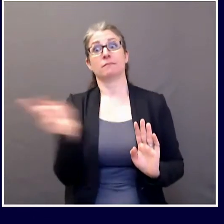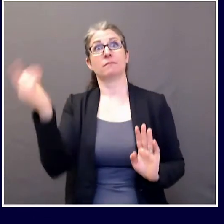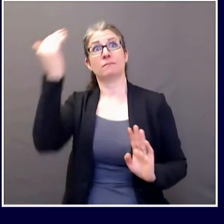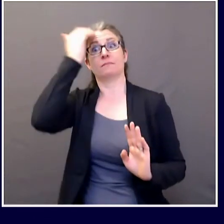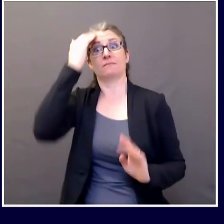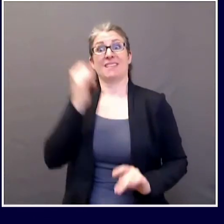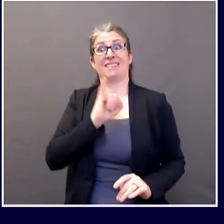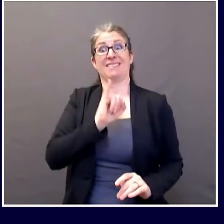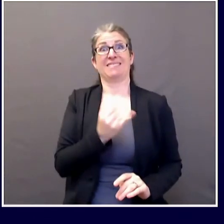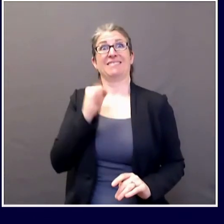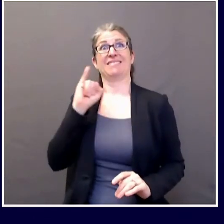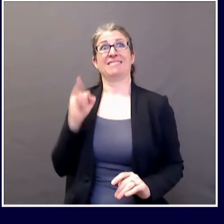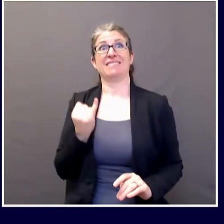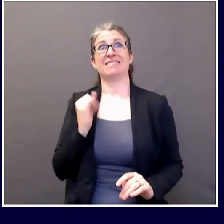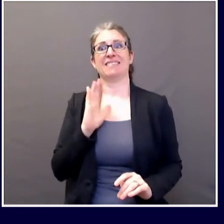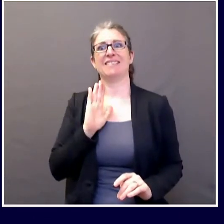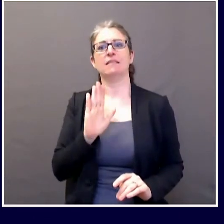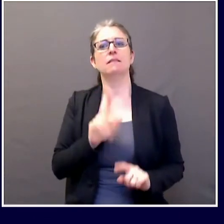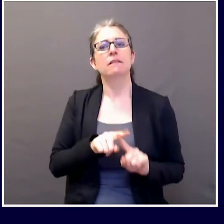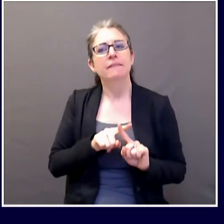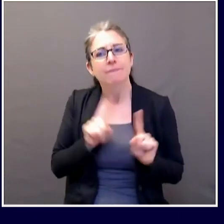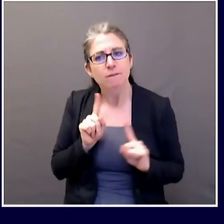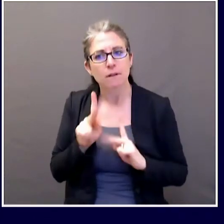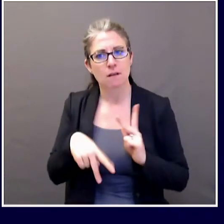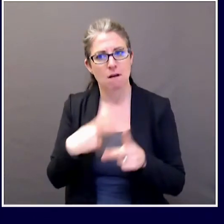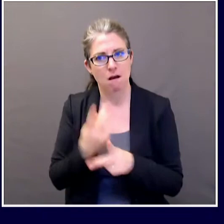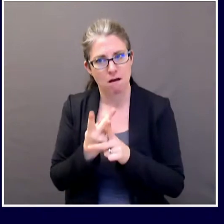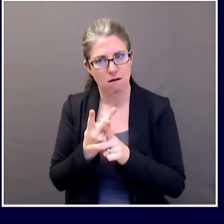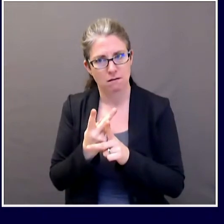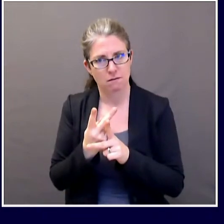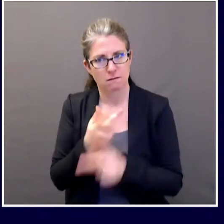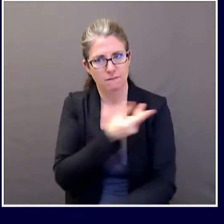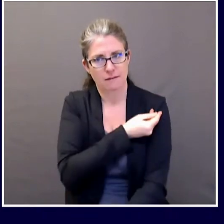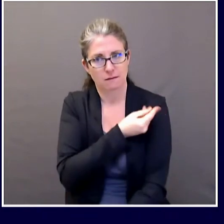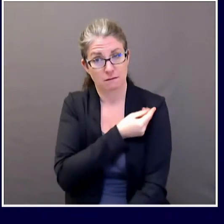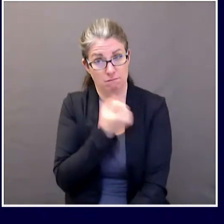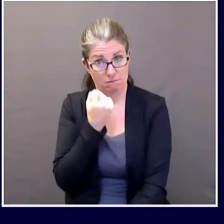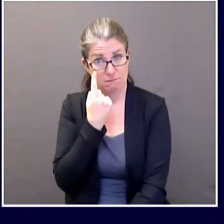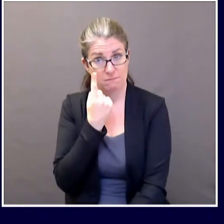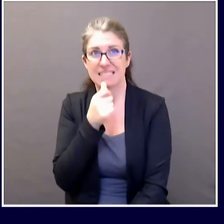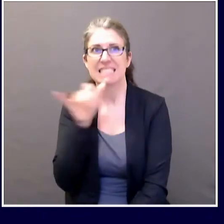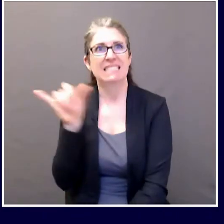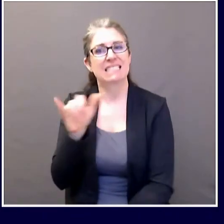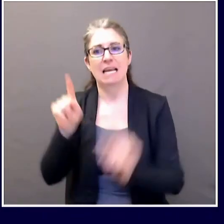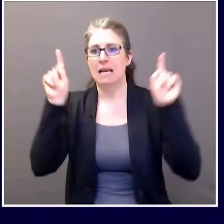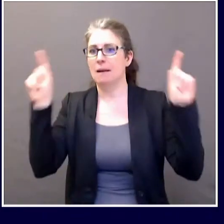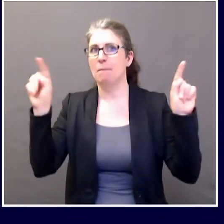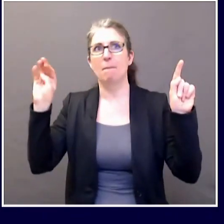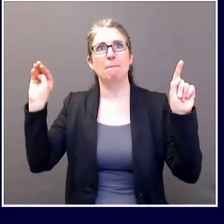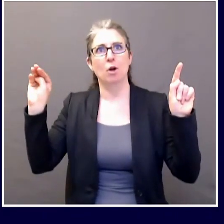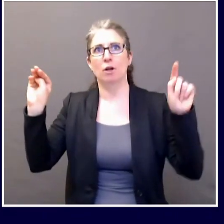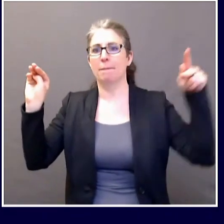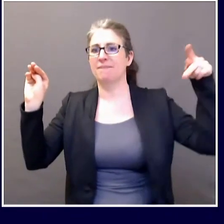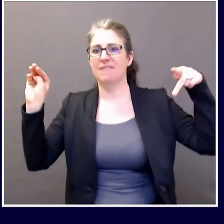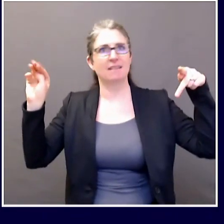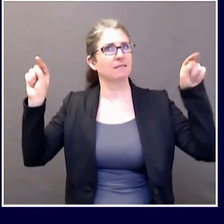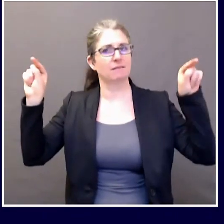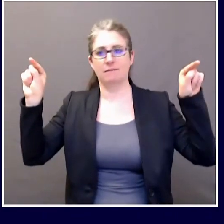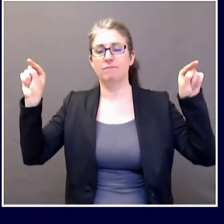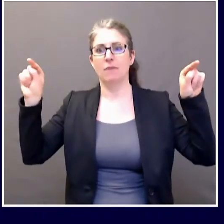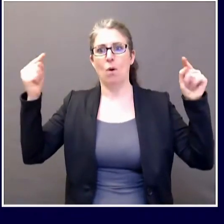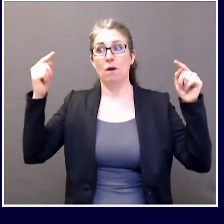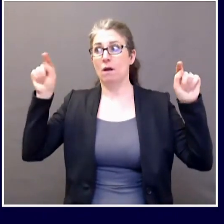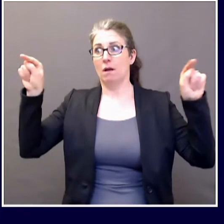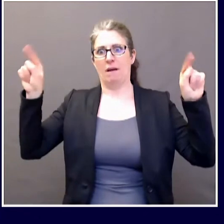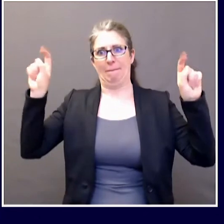vaccines in a couple of different ways. For example, it only requires 1 dose. But that's not actually what I want